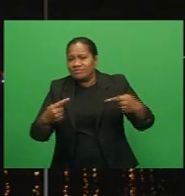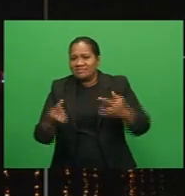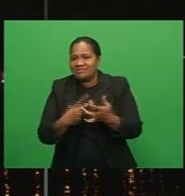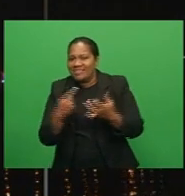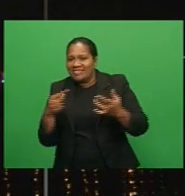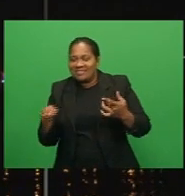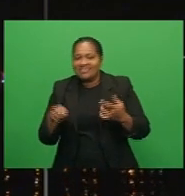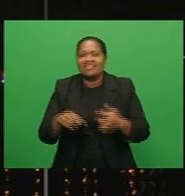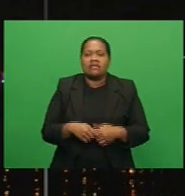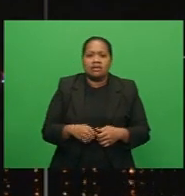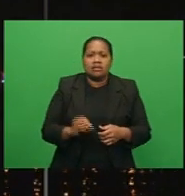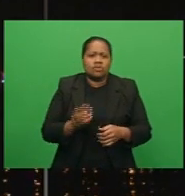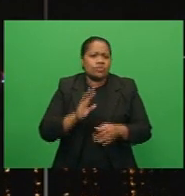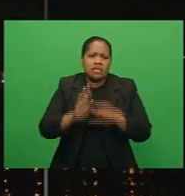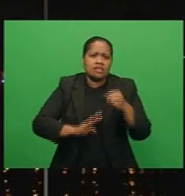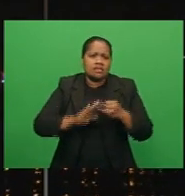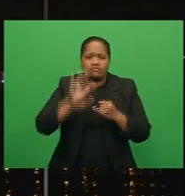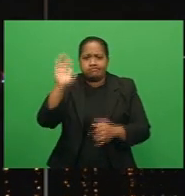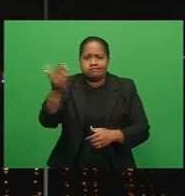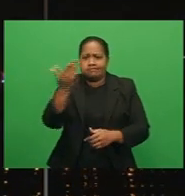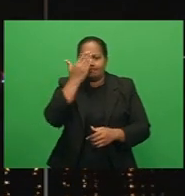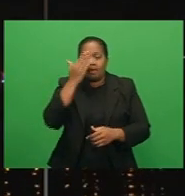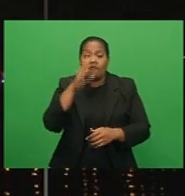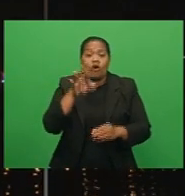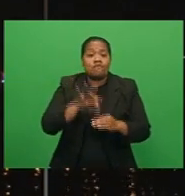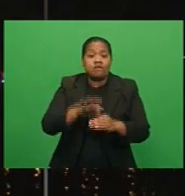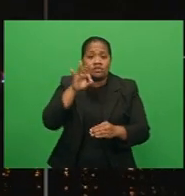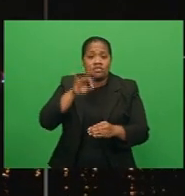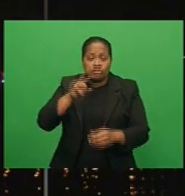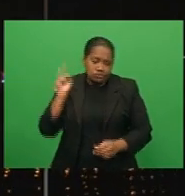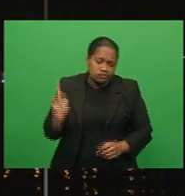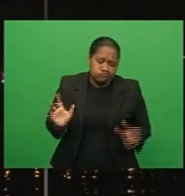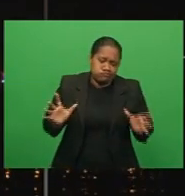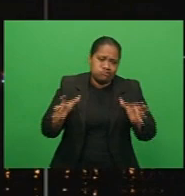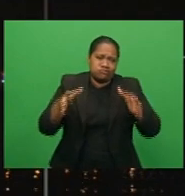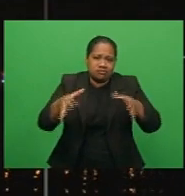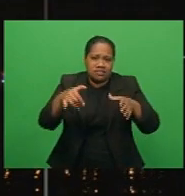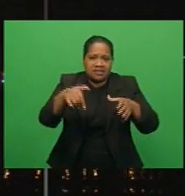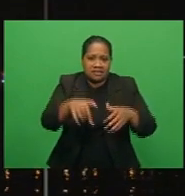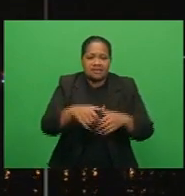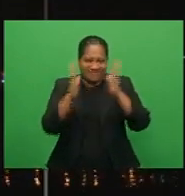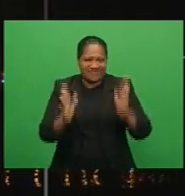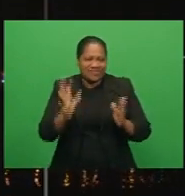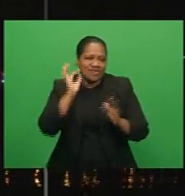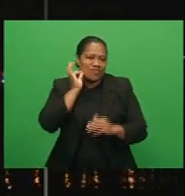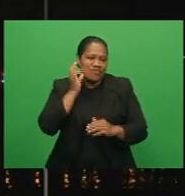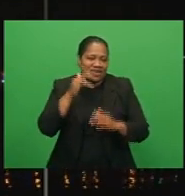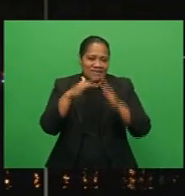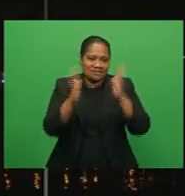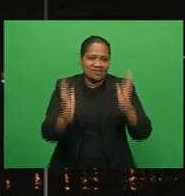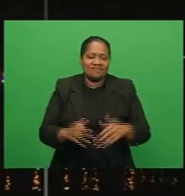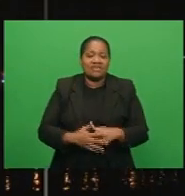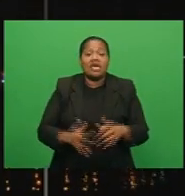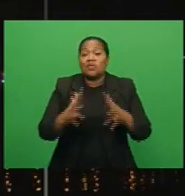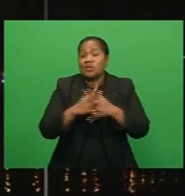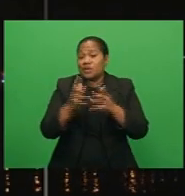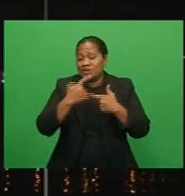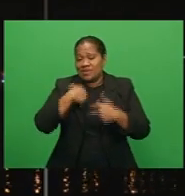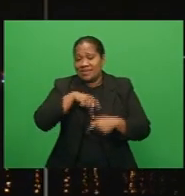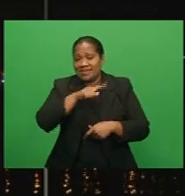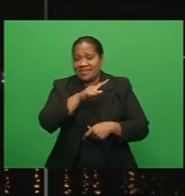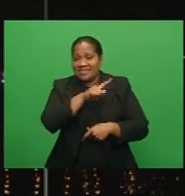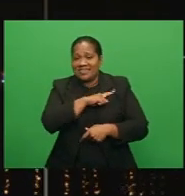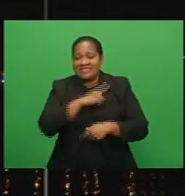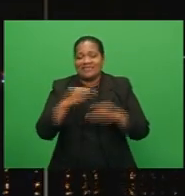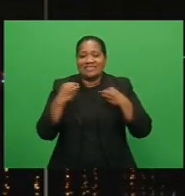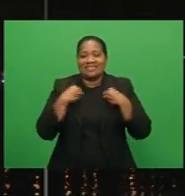There was also a last-minute push for voters to turn out as they stumped in key battleground states. And Whitney joins us now with the latest